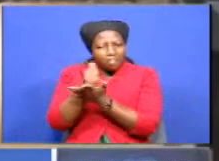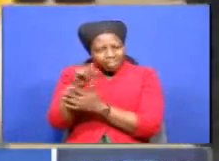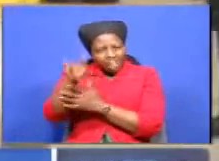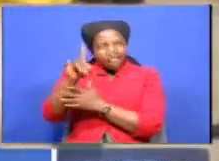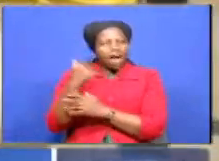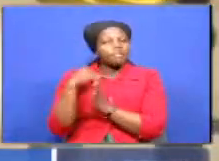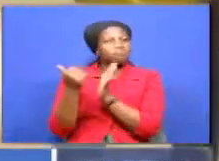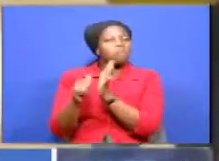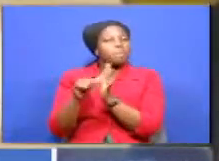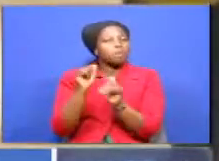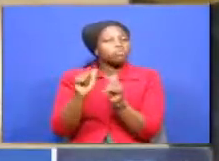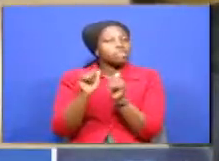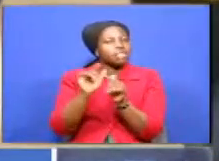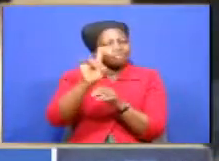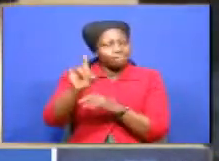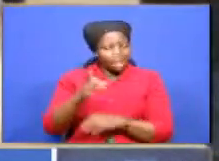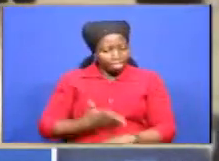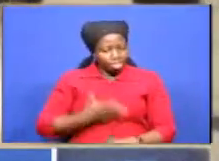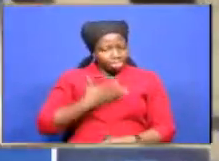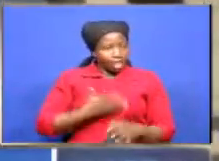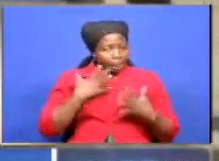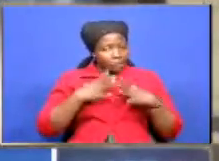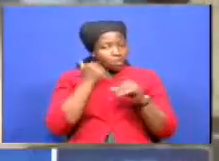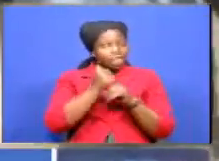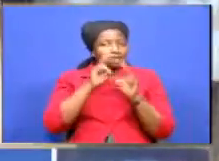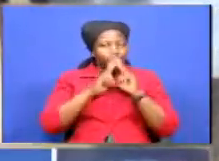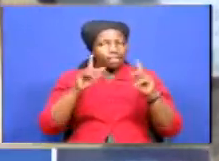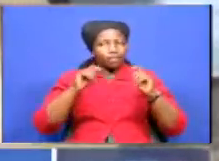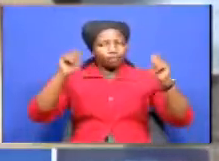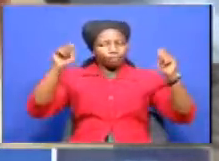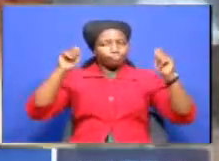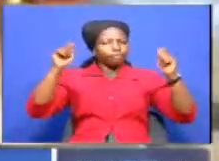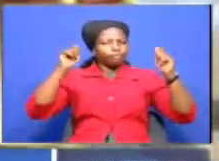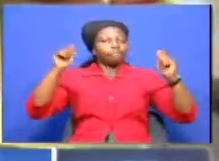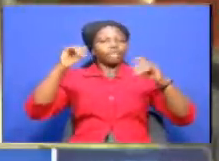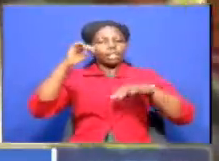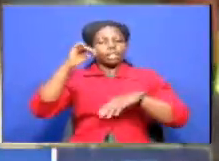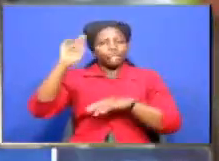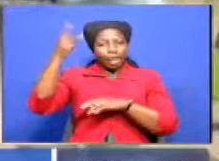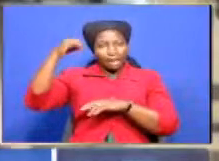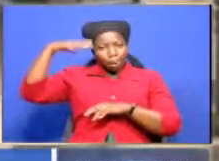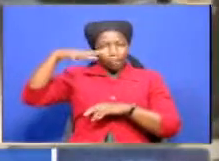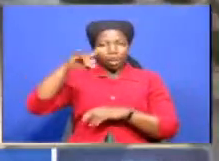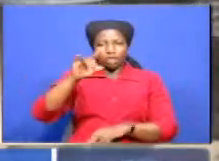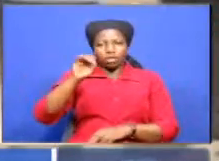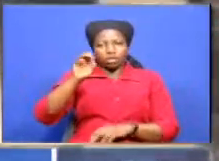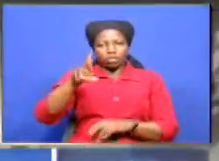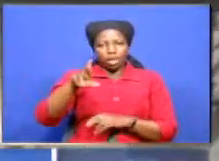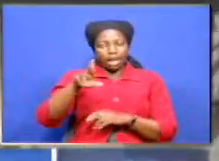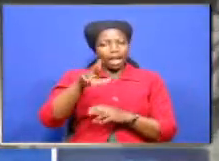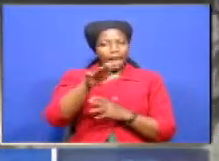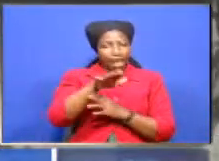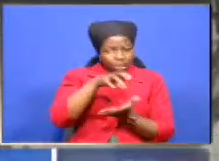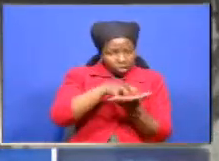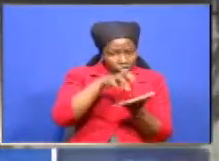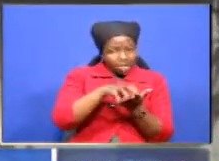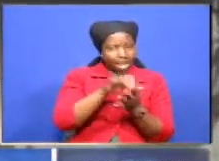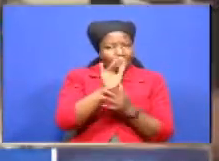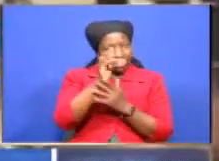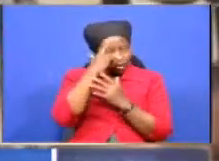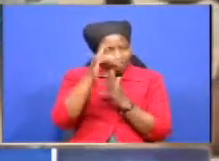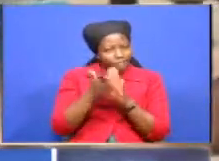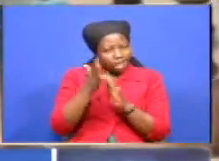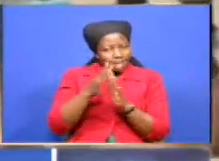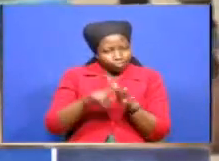gani? The irate residents staged peaceful demonstrations at the Kenya Power Lodwar station calling for the speedy replacement of the faulty